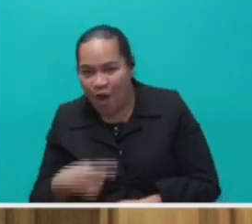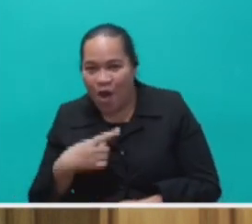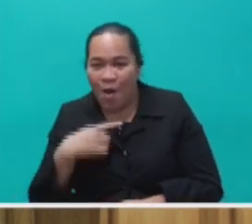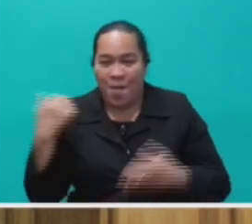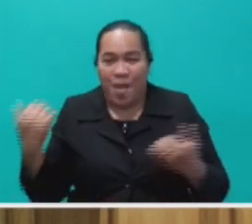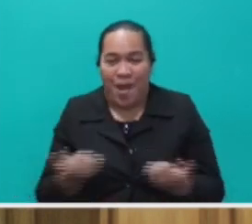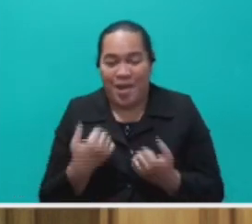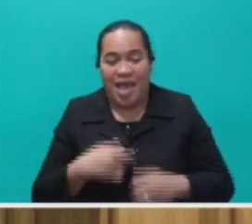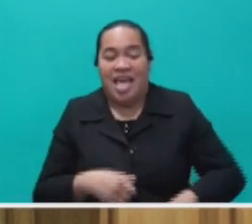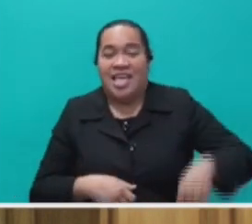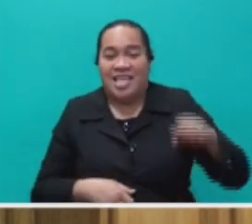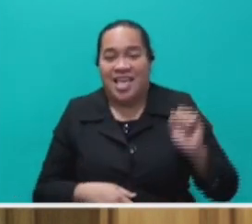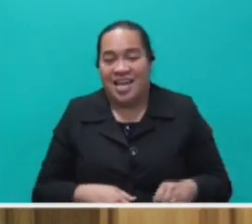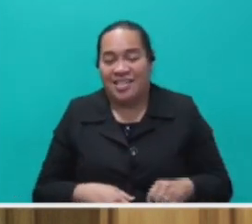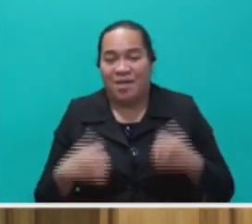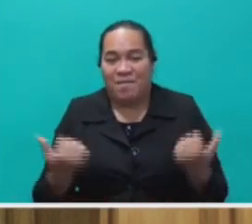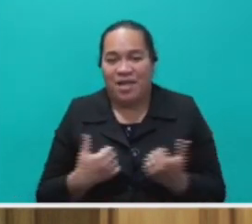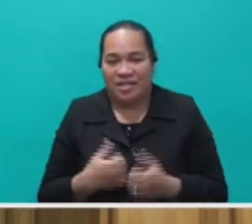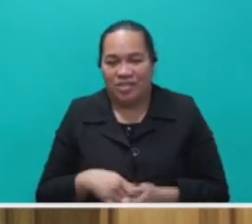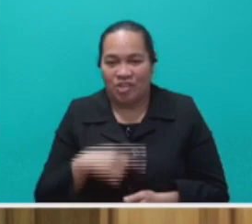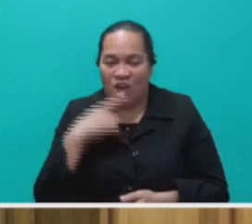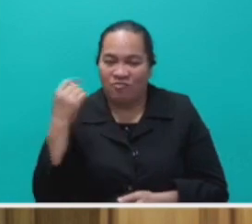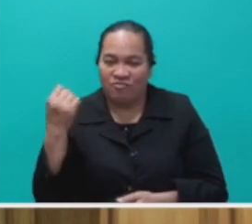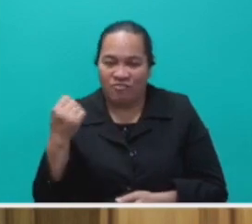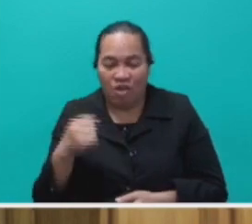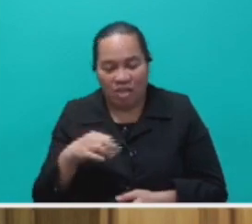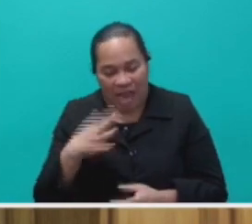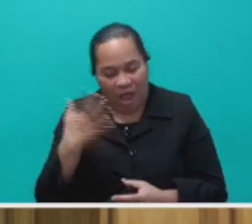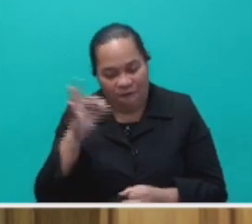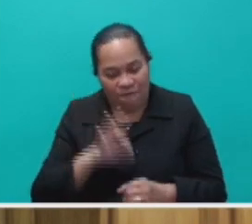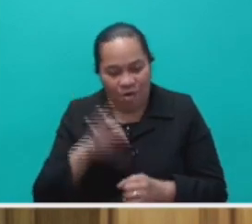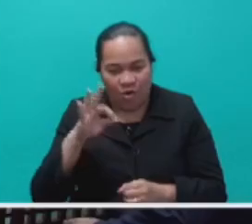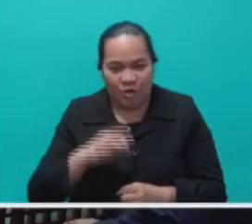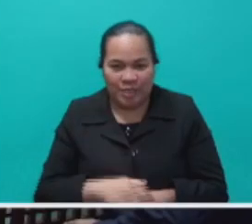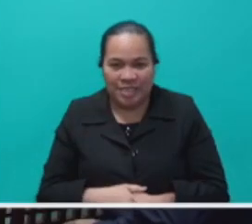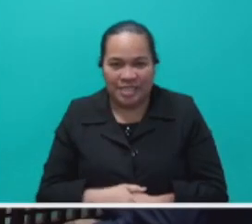Yes. There being opposition, the Parliament will now vote.